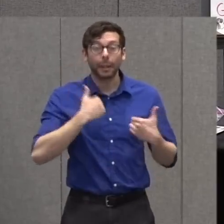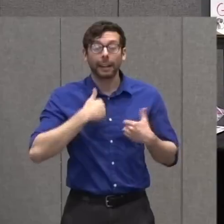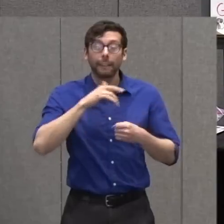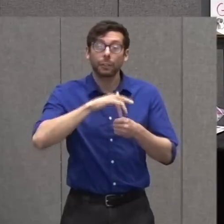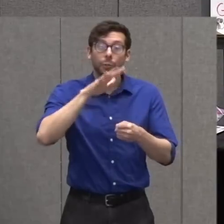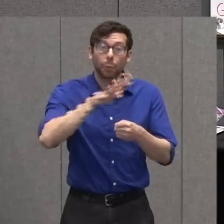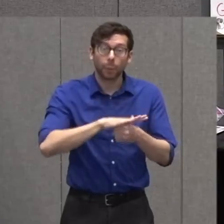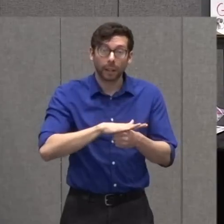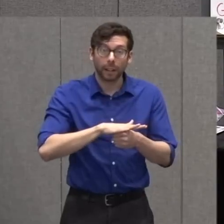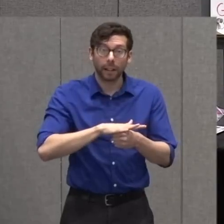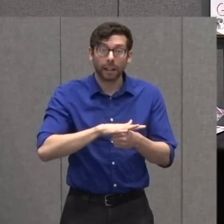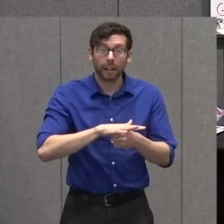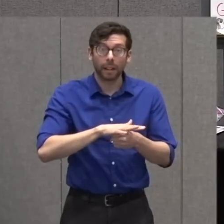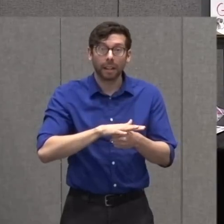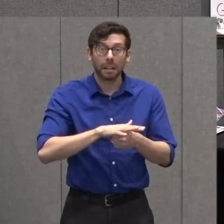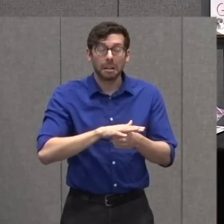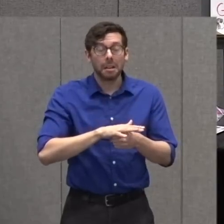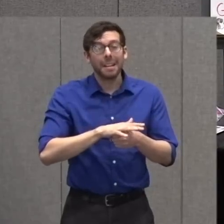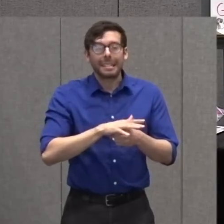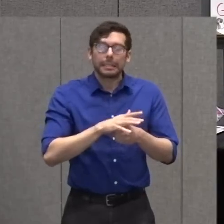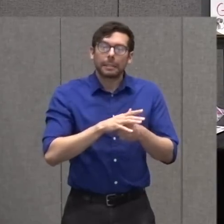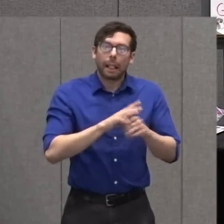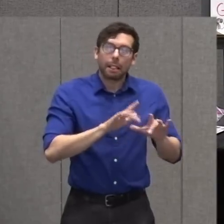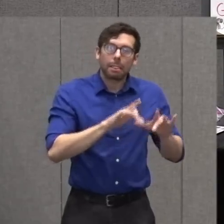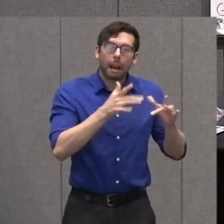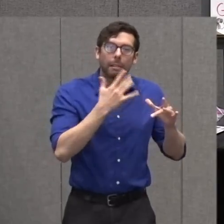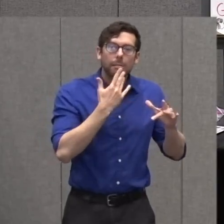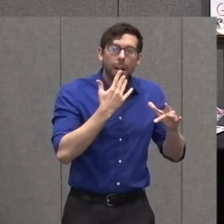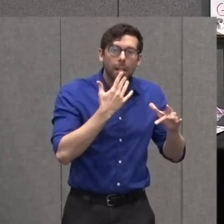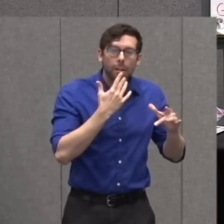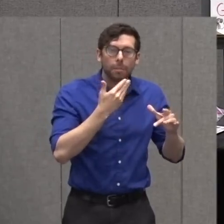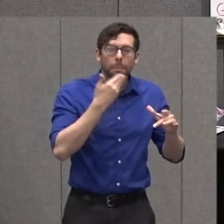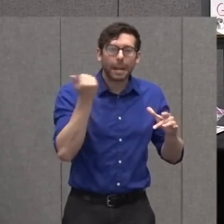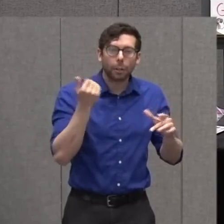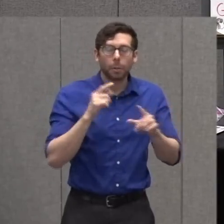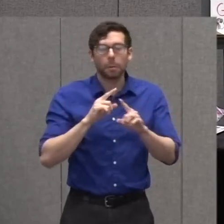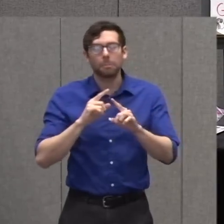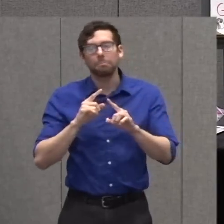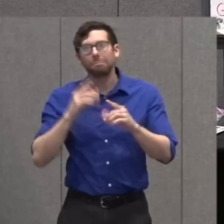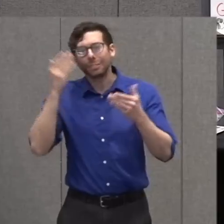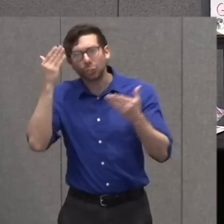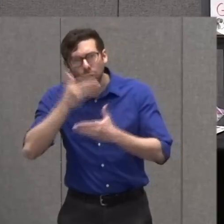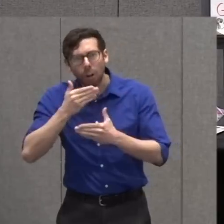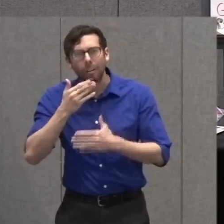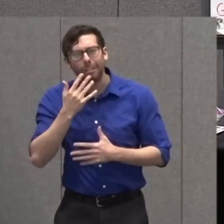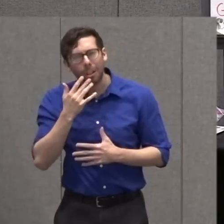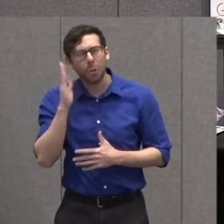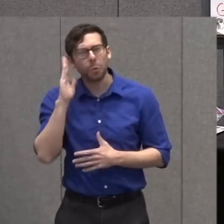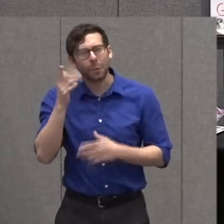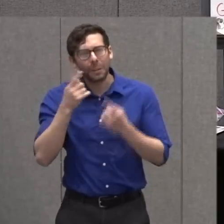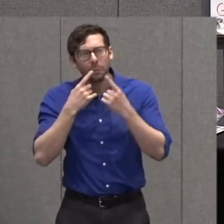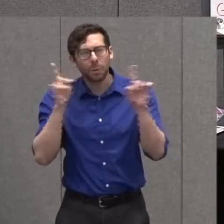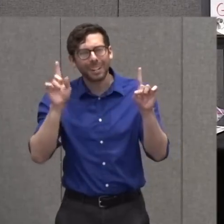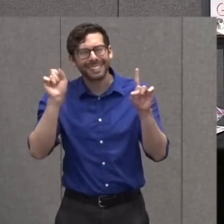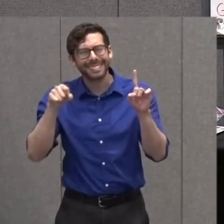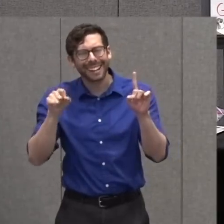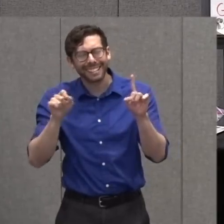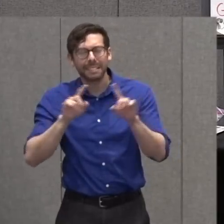would work with a dark colored soda, but you wouldn't be able to see the raisins very well. It works best with a clear